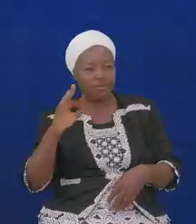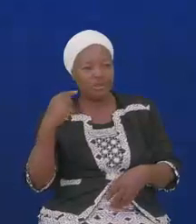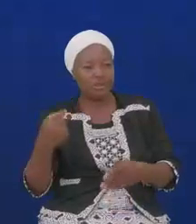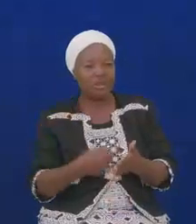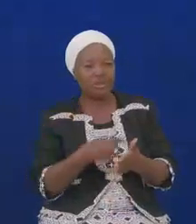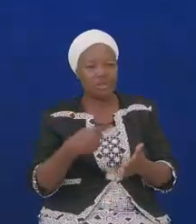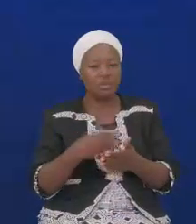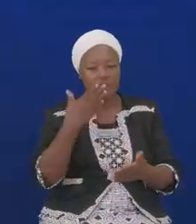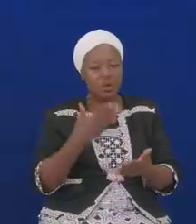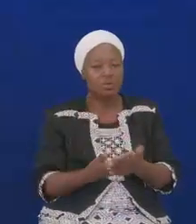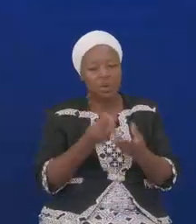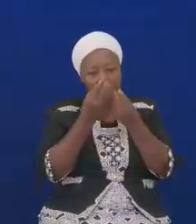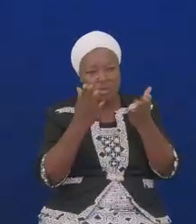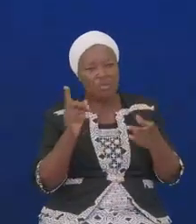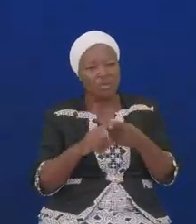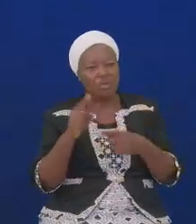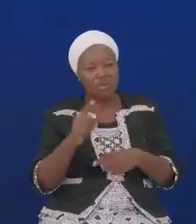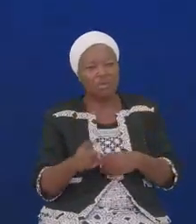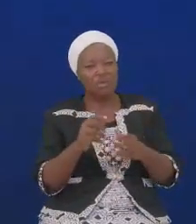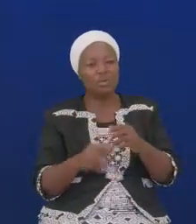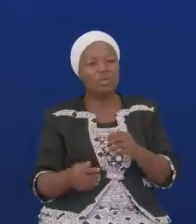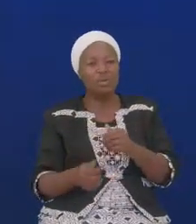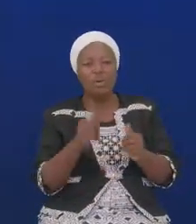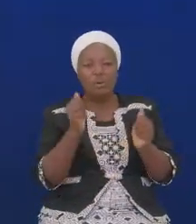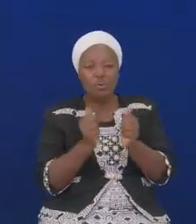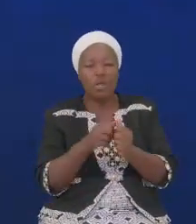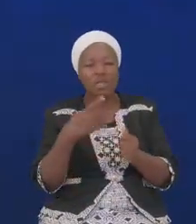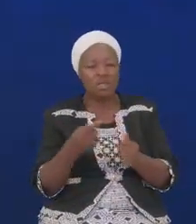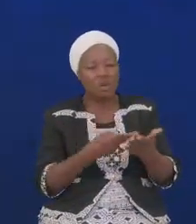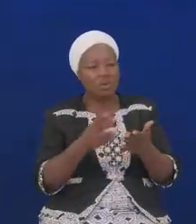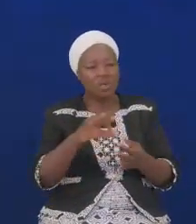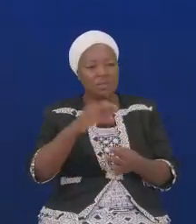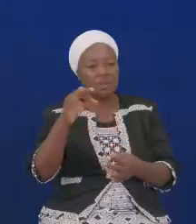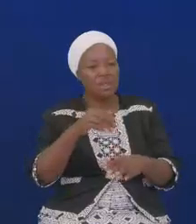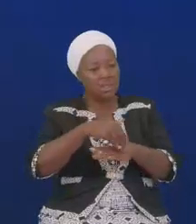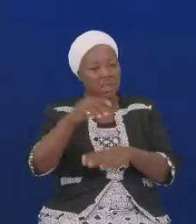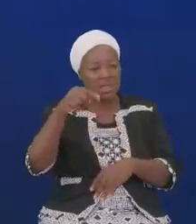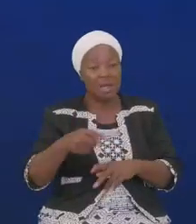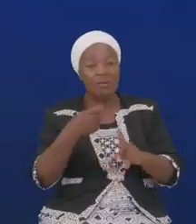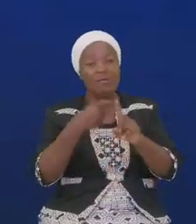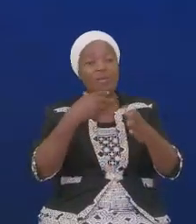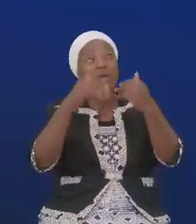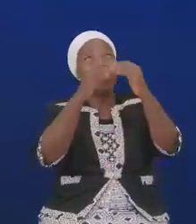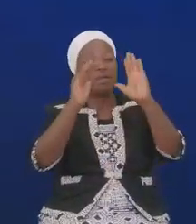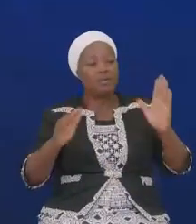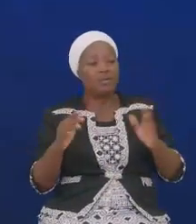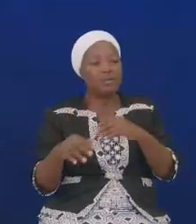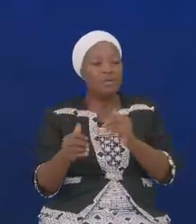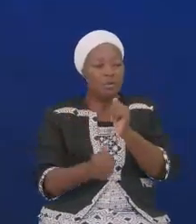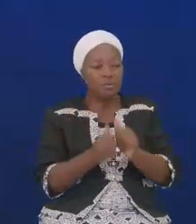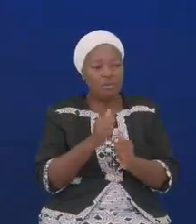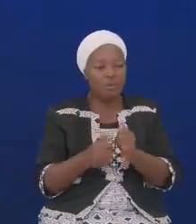the good news unto you, which with the Holy Ghost sent down from heaven, which